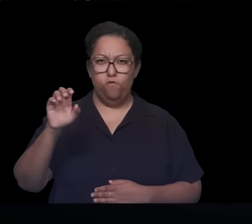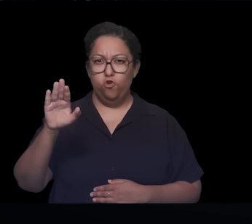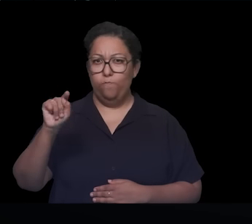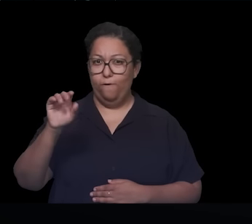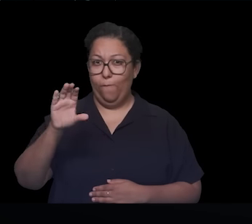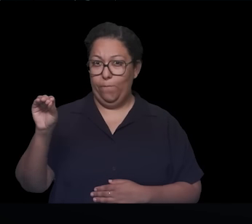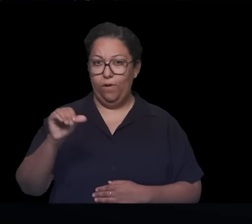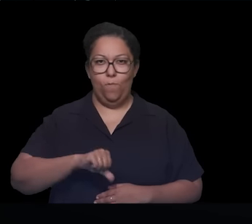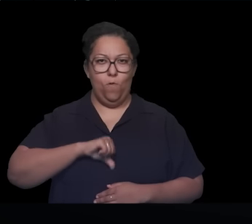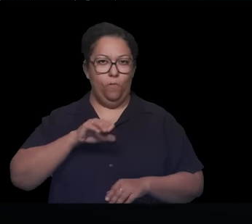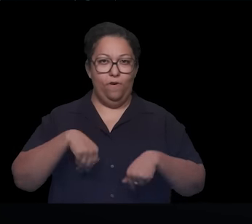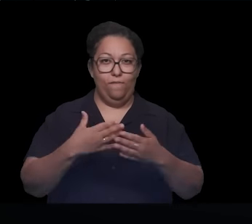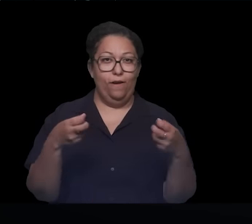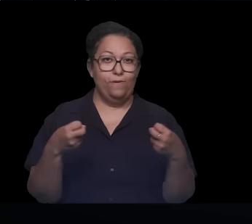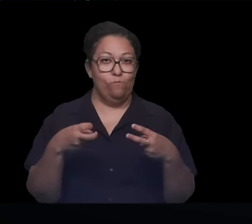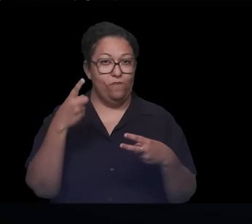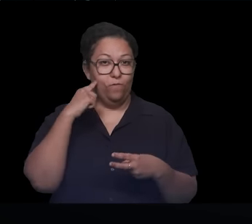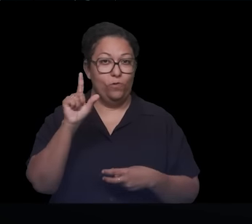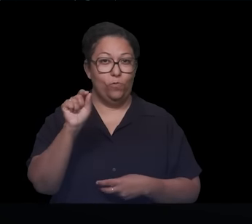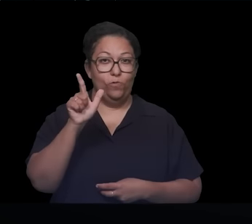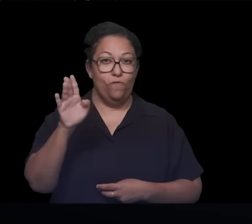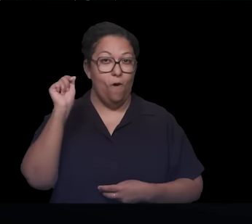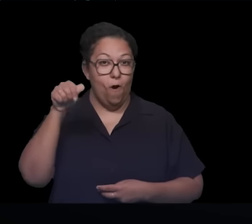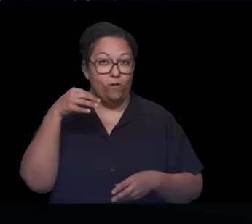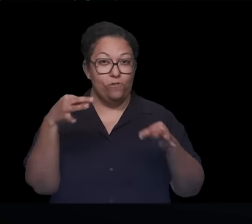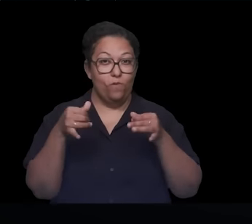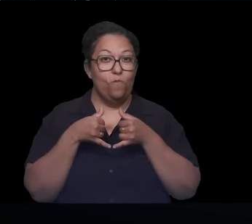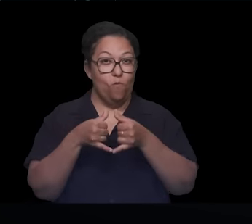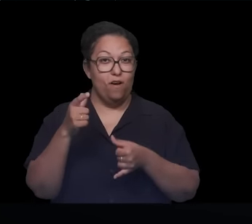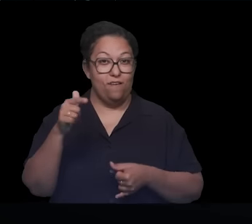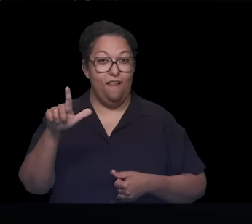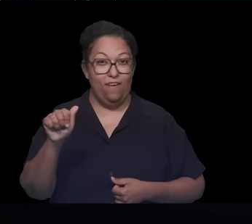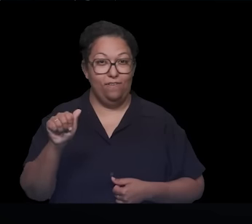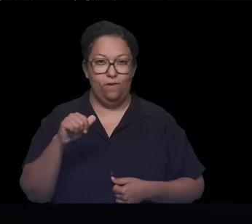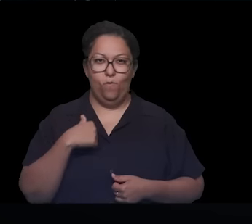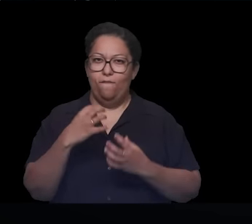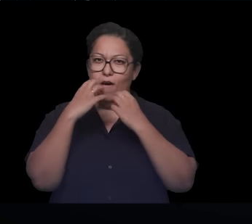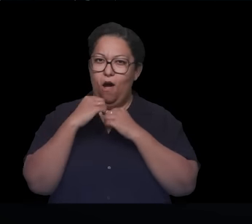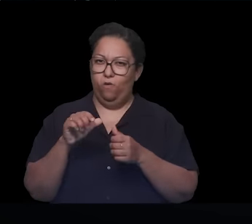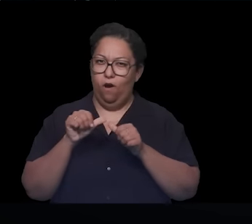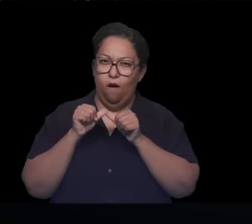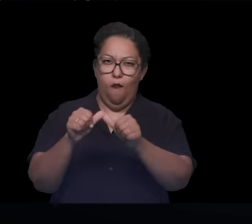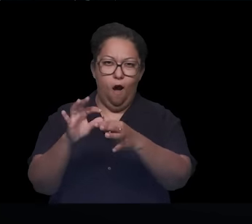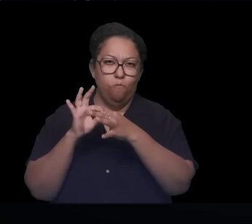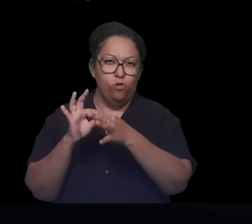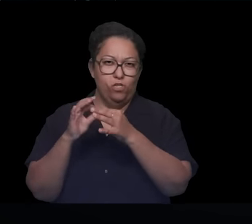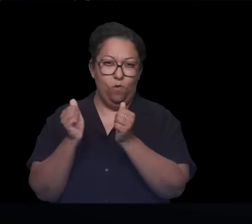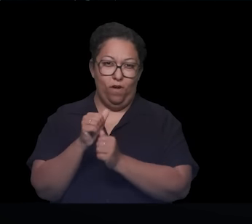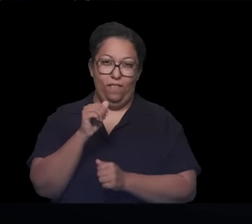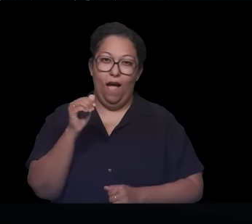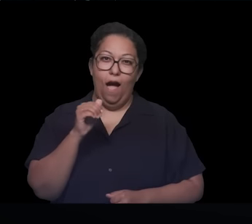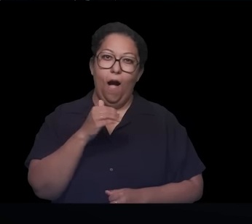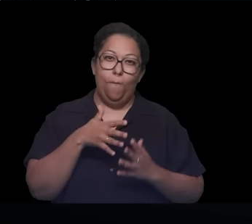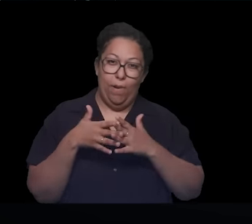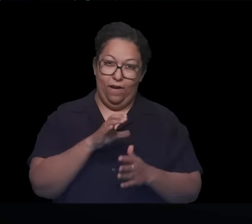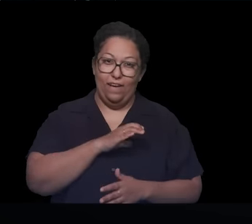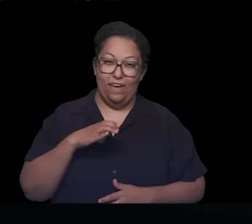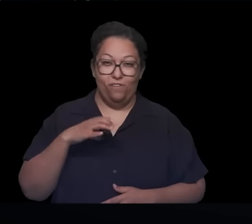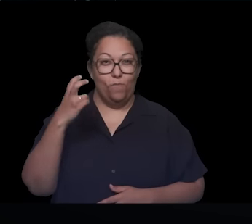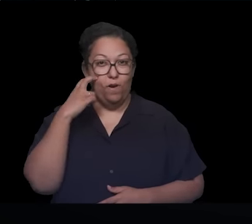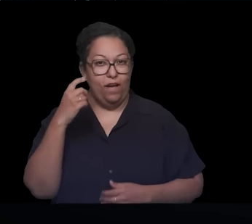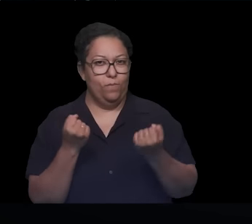Vitac, a Verbit company, is proud to provide captions for the 2024 Audio Description Awards Gala. We value our longstanding relationship with the American Council of the